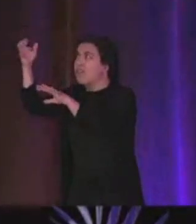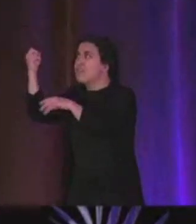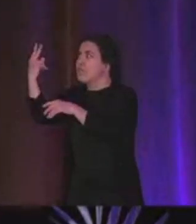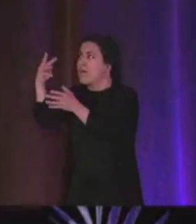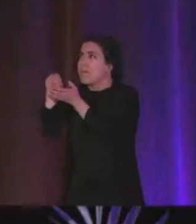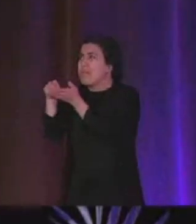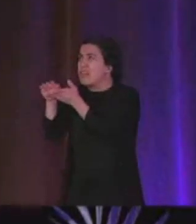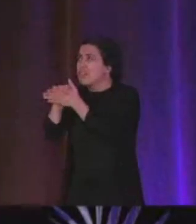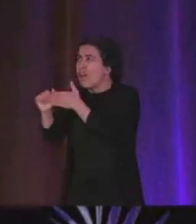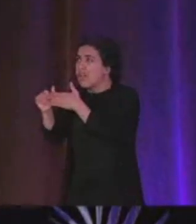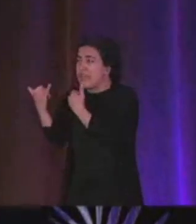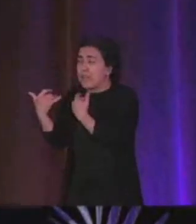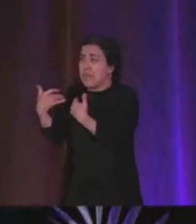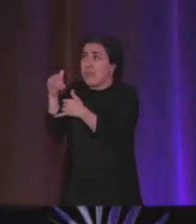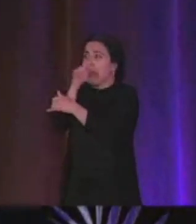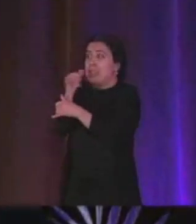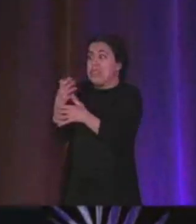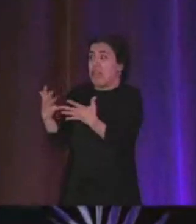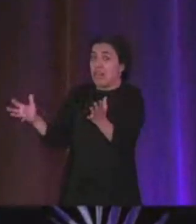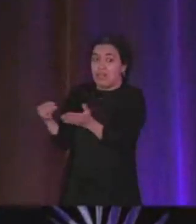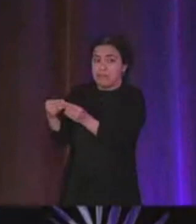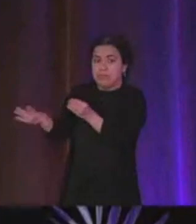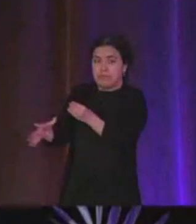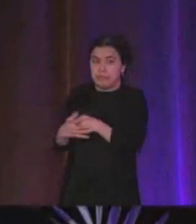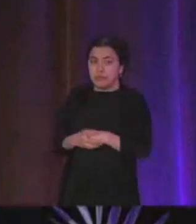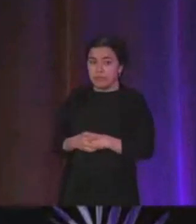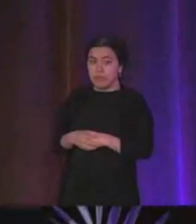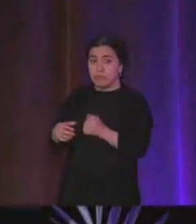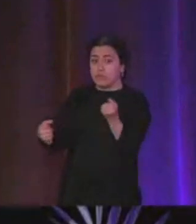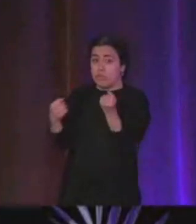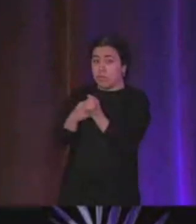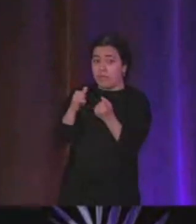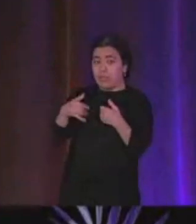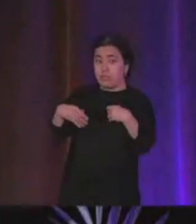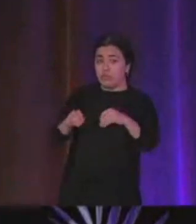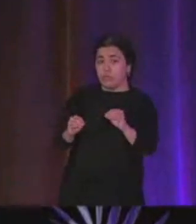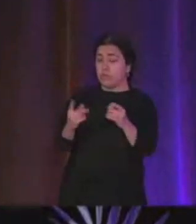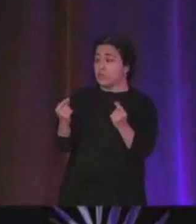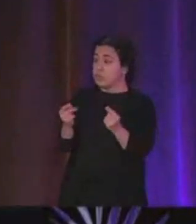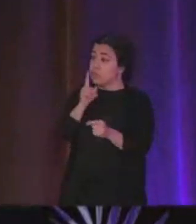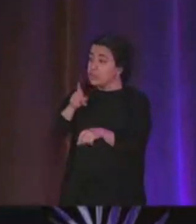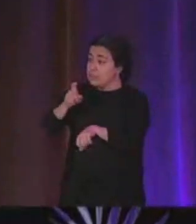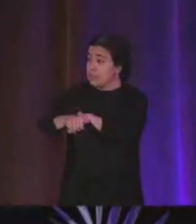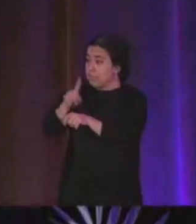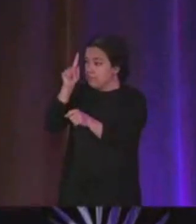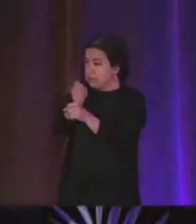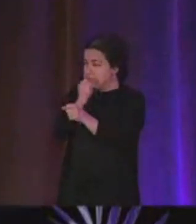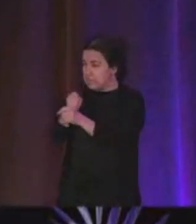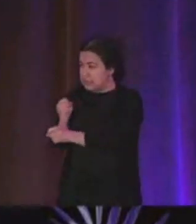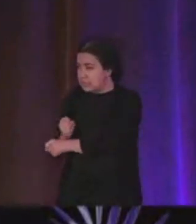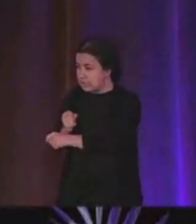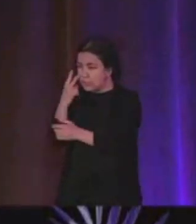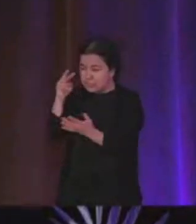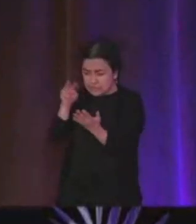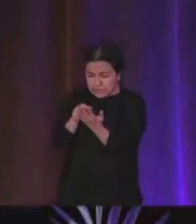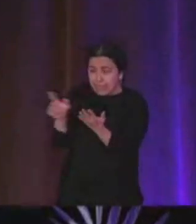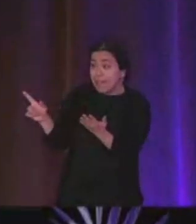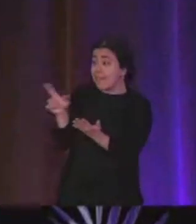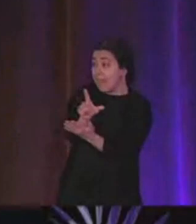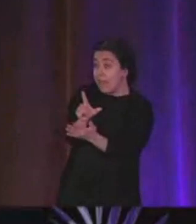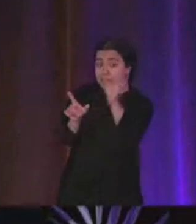That's big. To support the story with real-time statistics, as you can see on the screen, on the left-hand